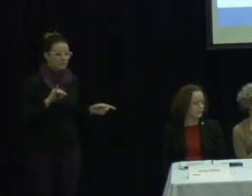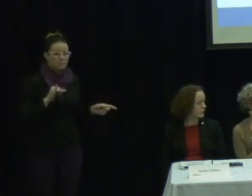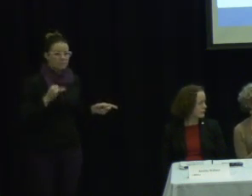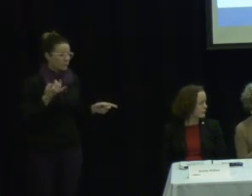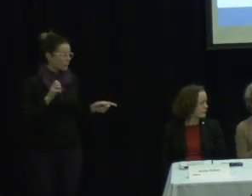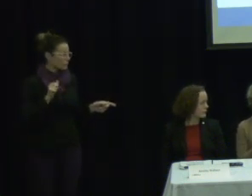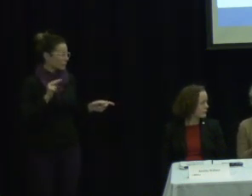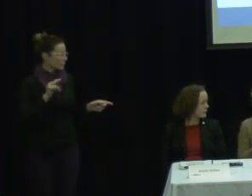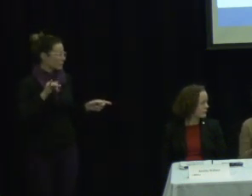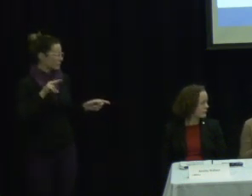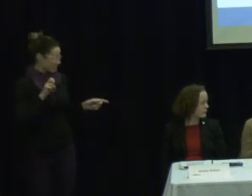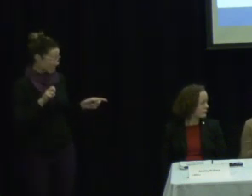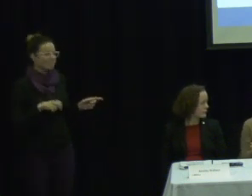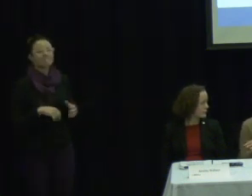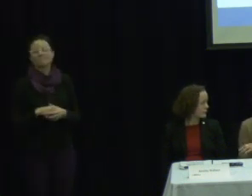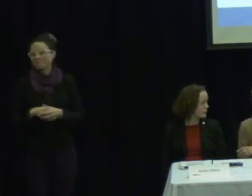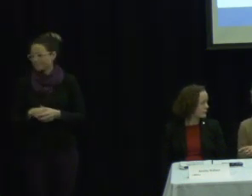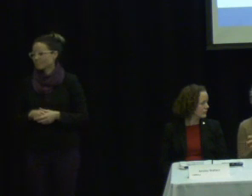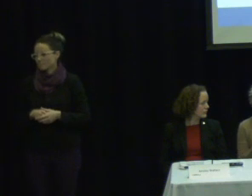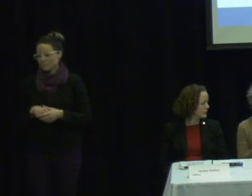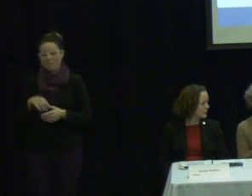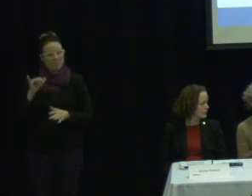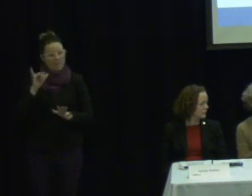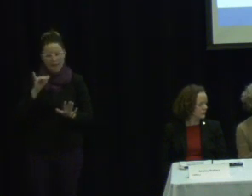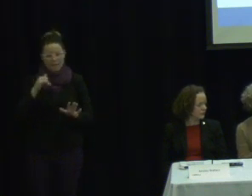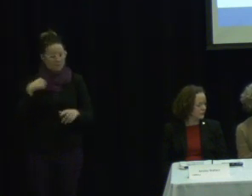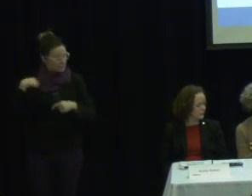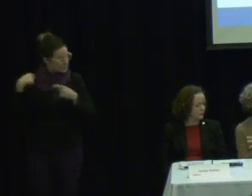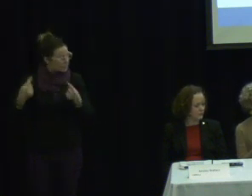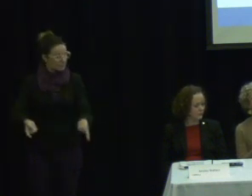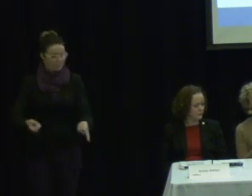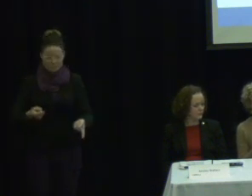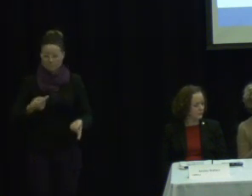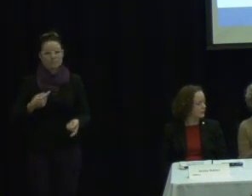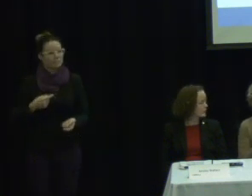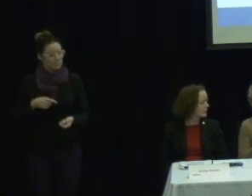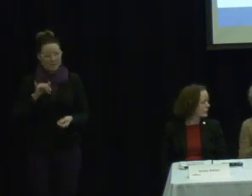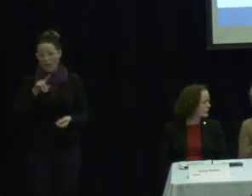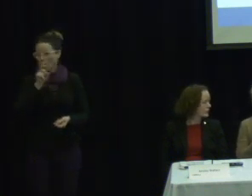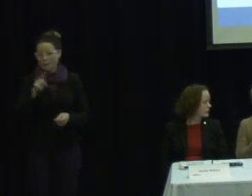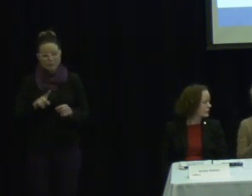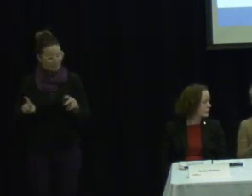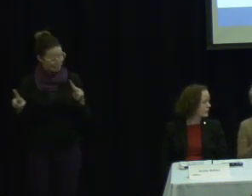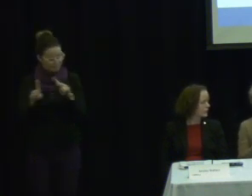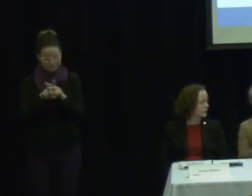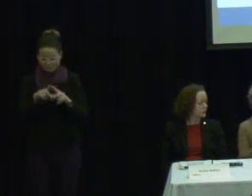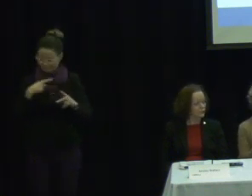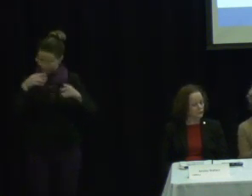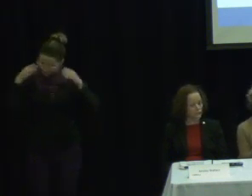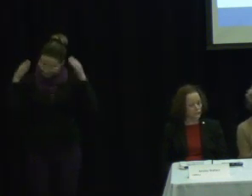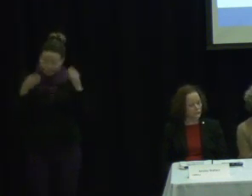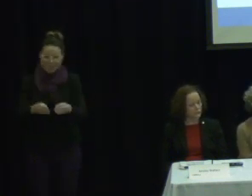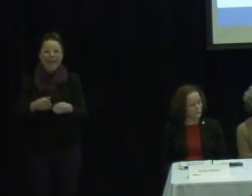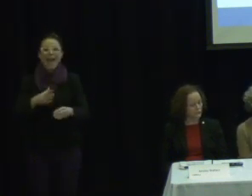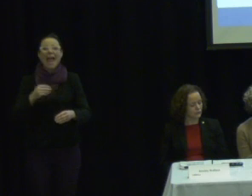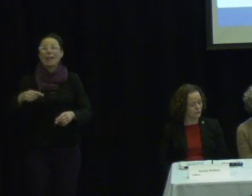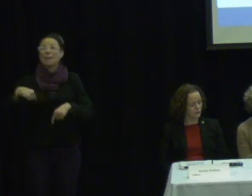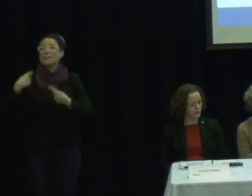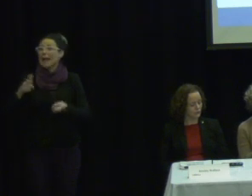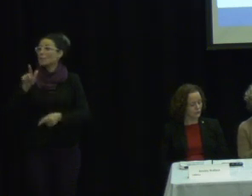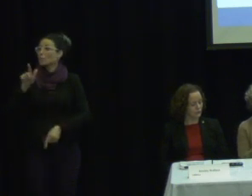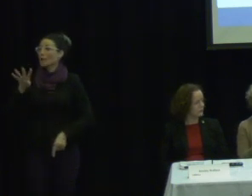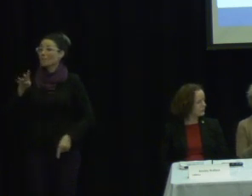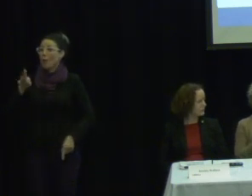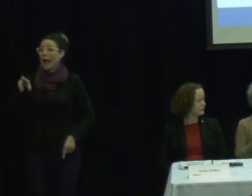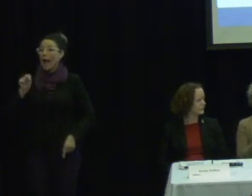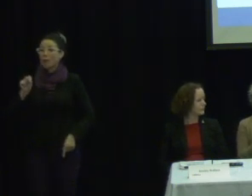my mind, and I've been enjoying a long email thread in the past 24 hours